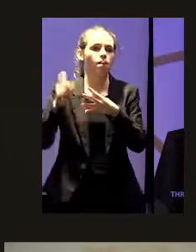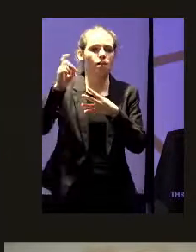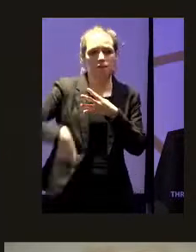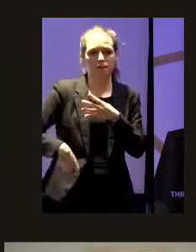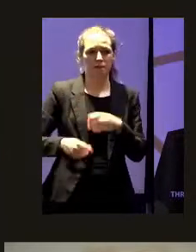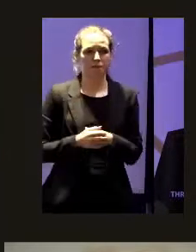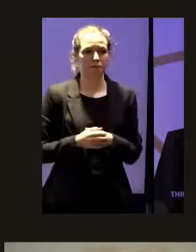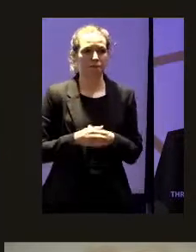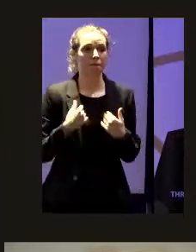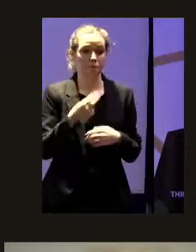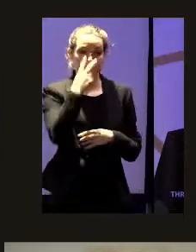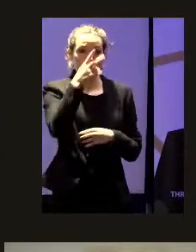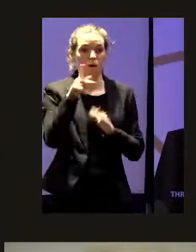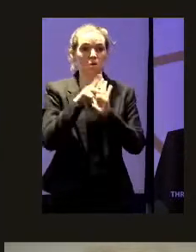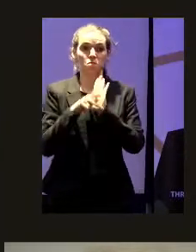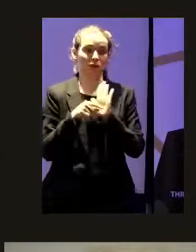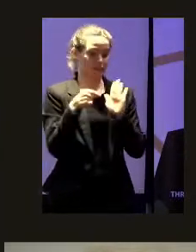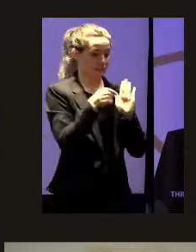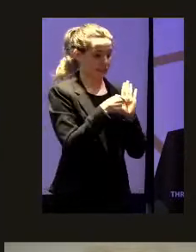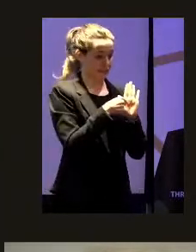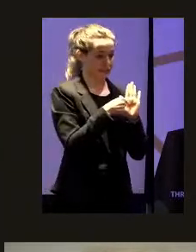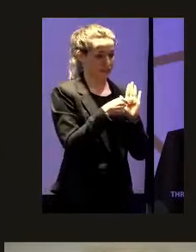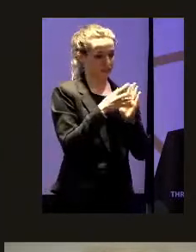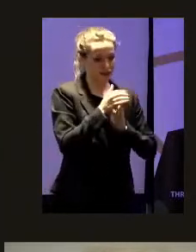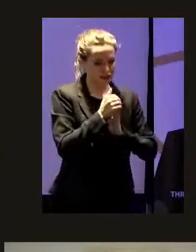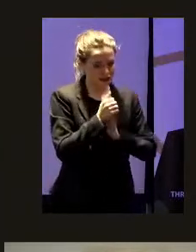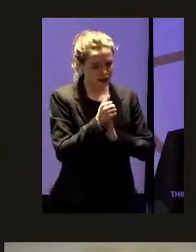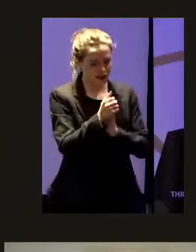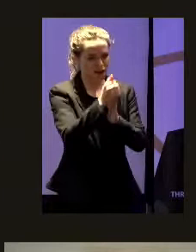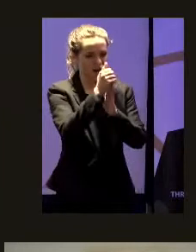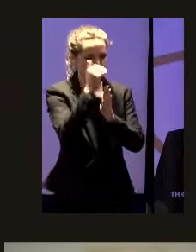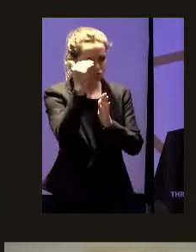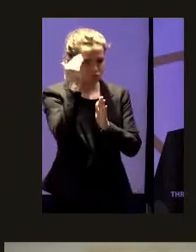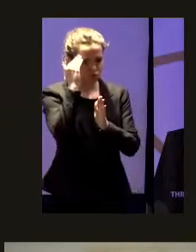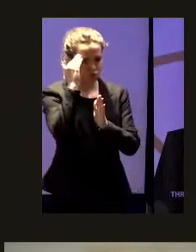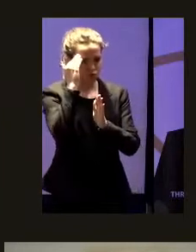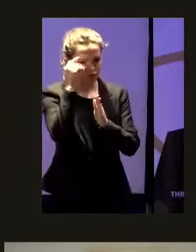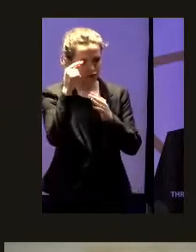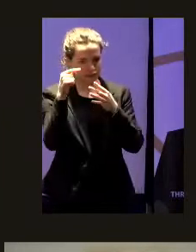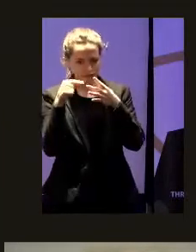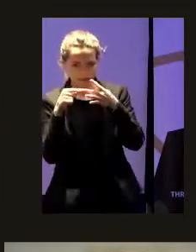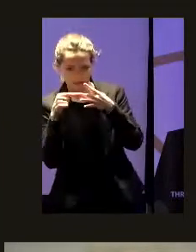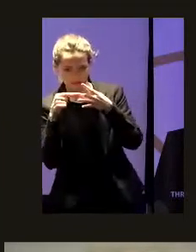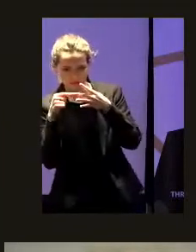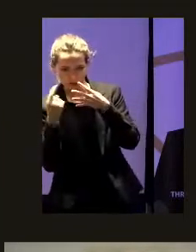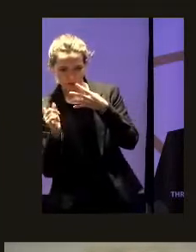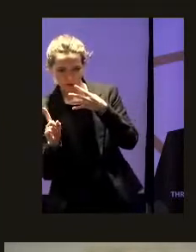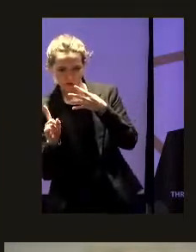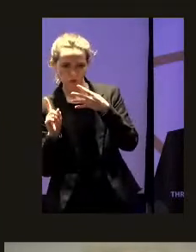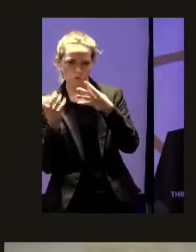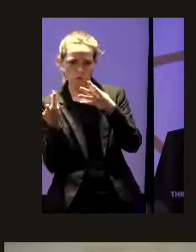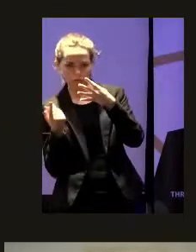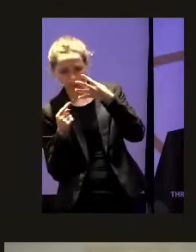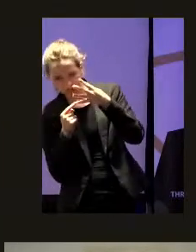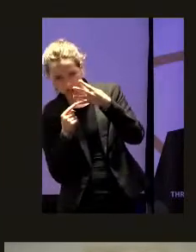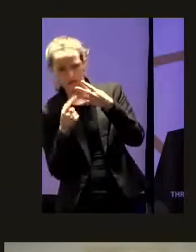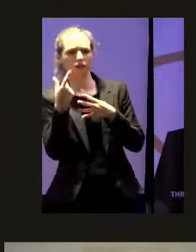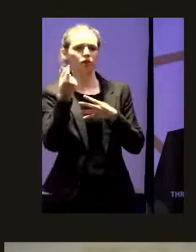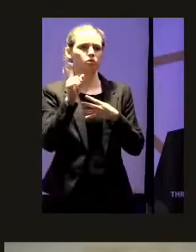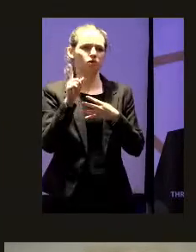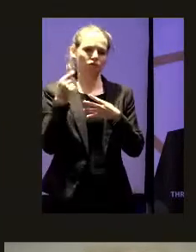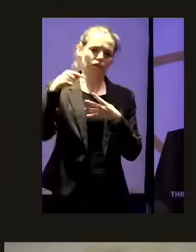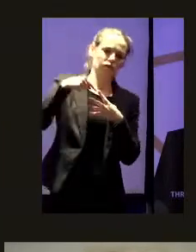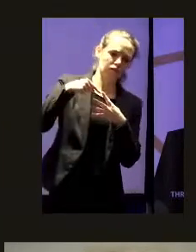context, this policy will then guide us as to when we have a spelling correction, what type of consultation is